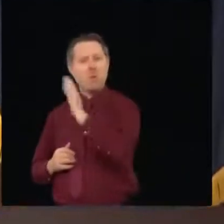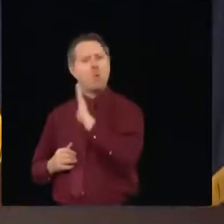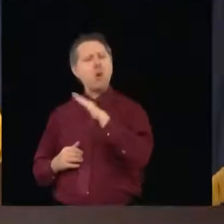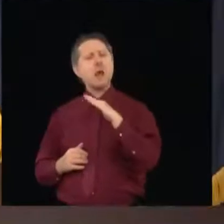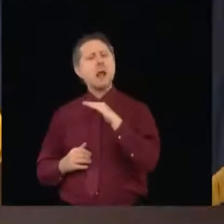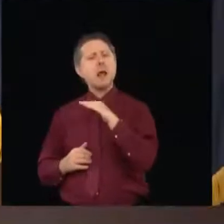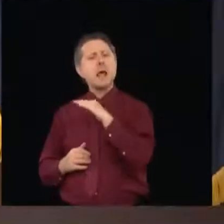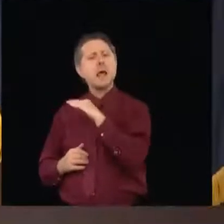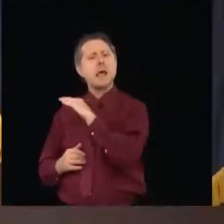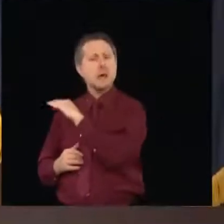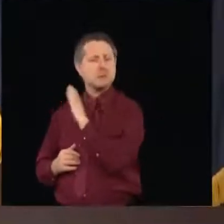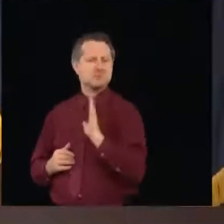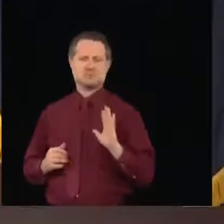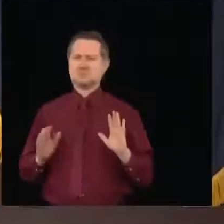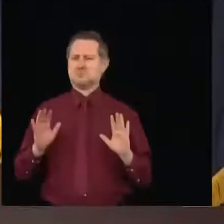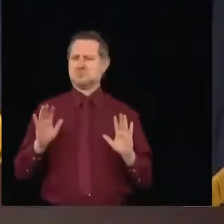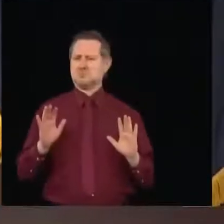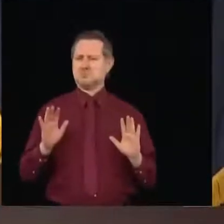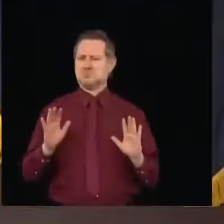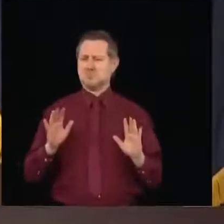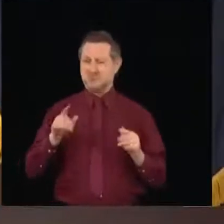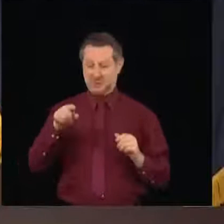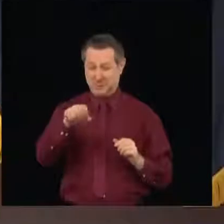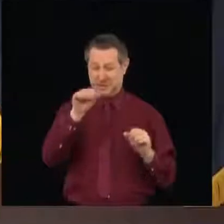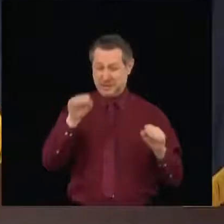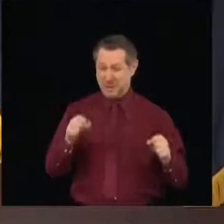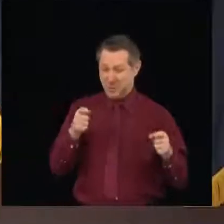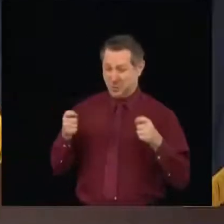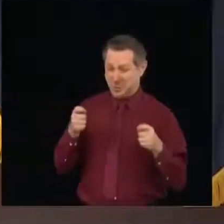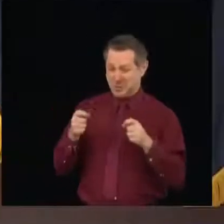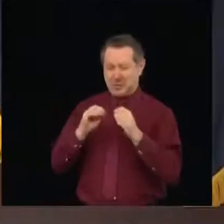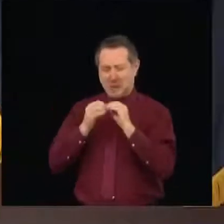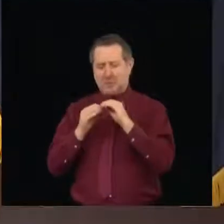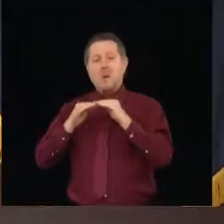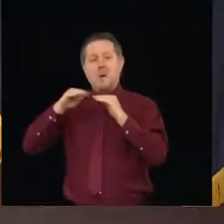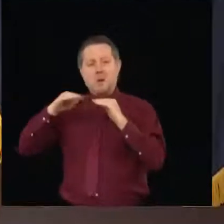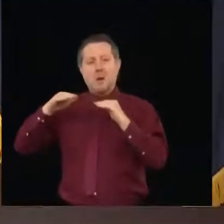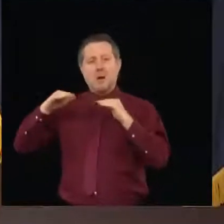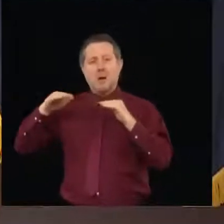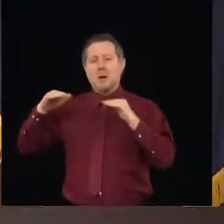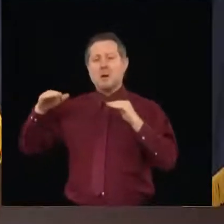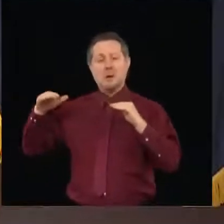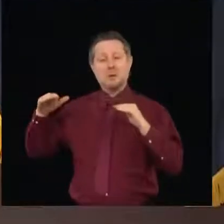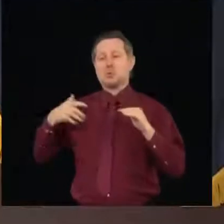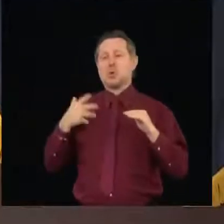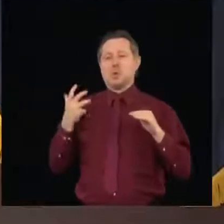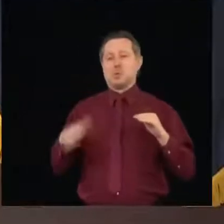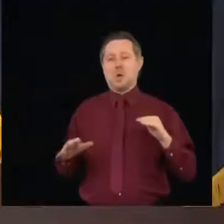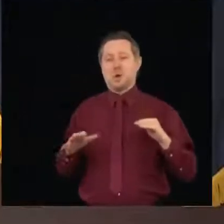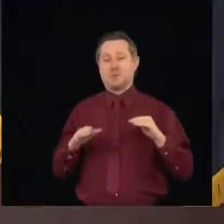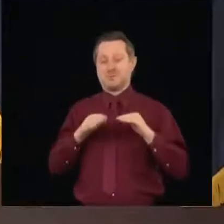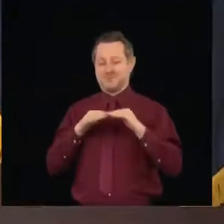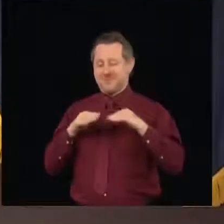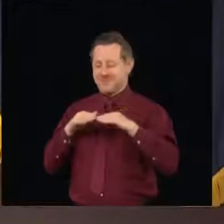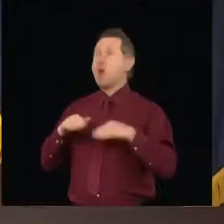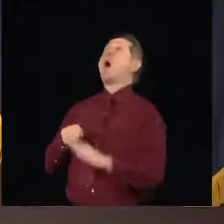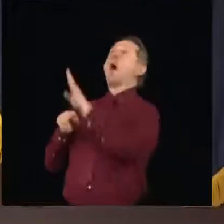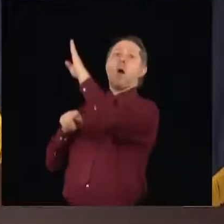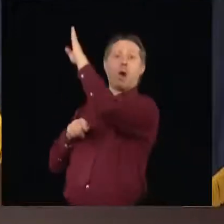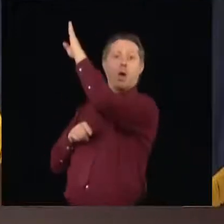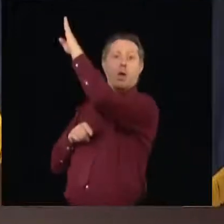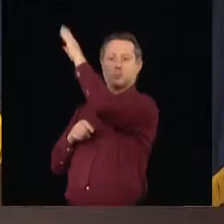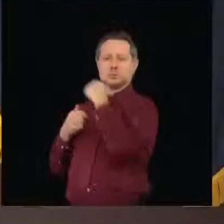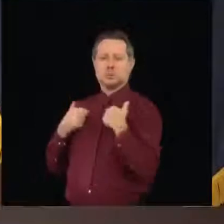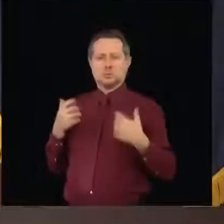down. You can handle that. You don't want to handle any spike which gets up near